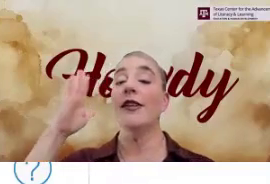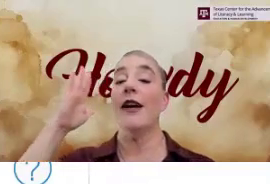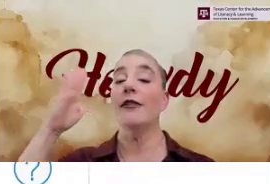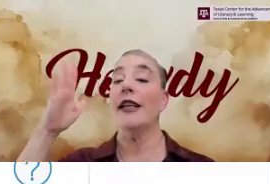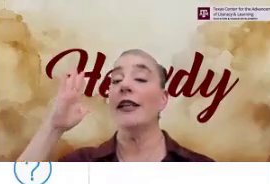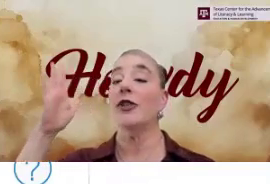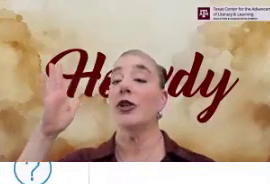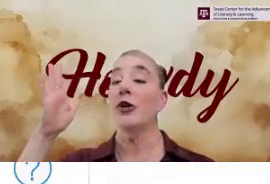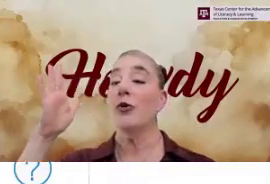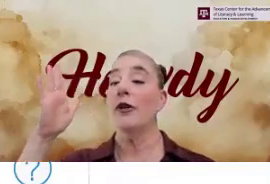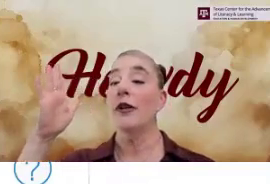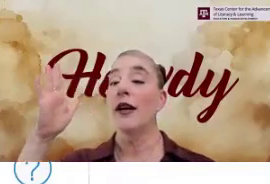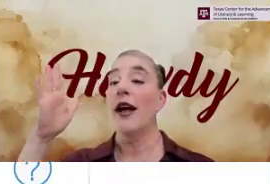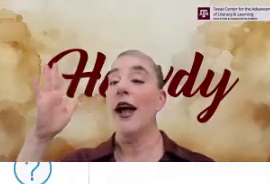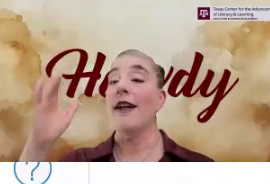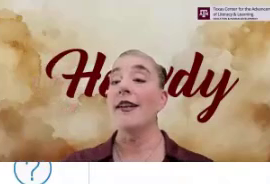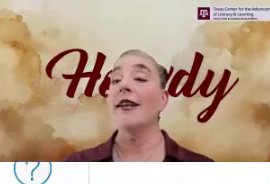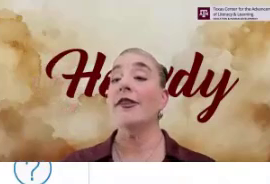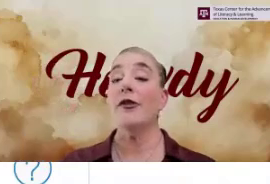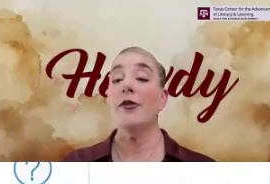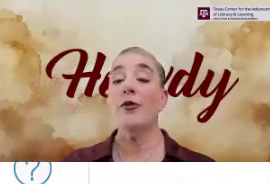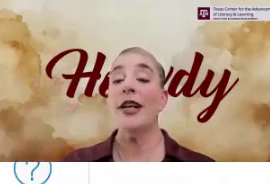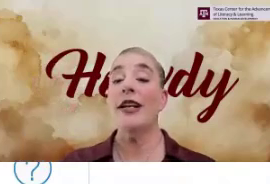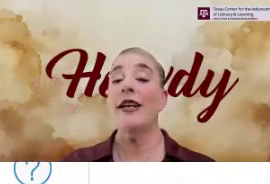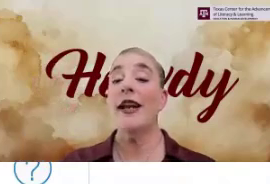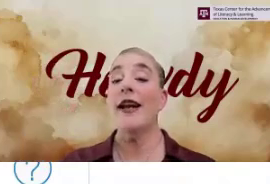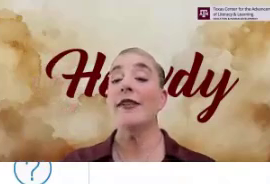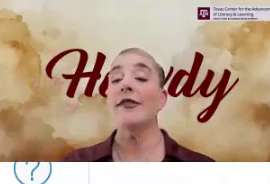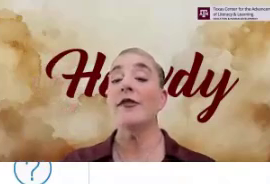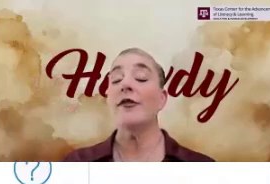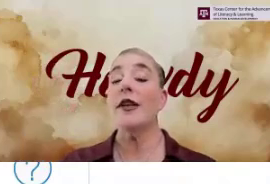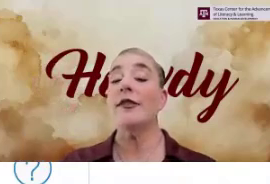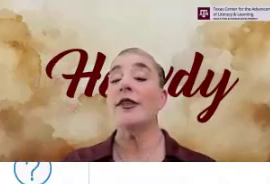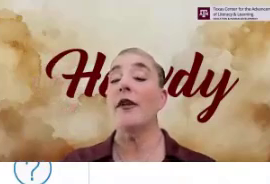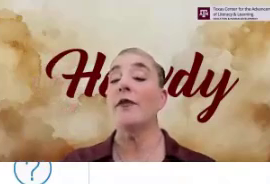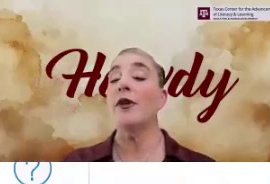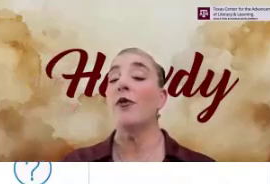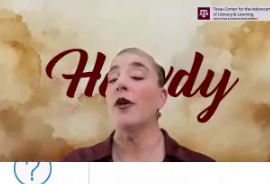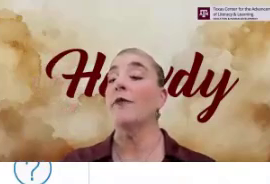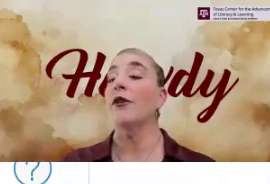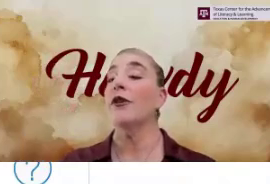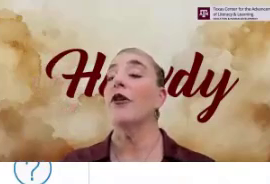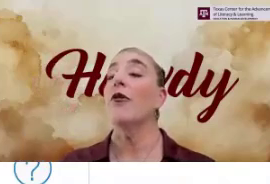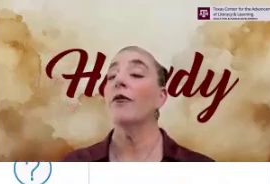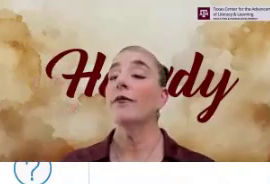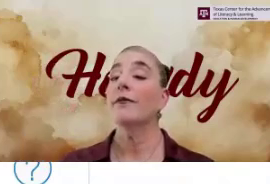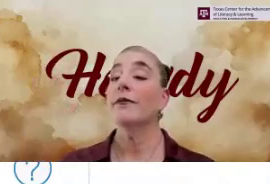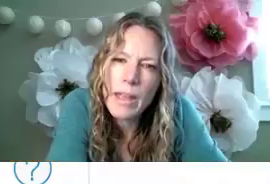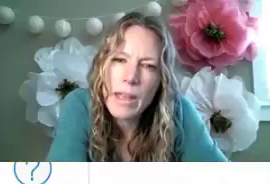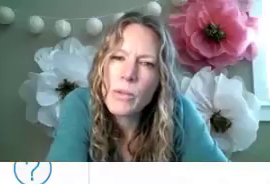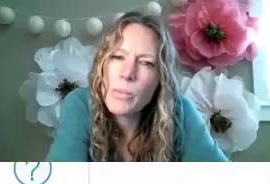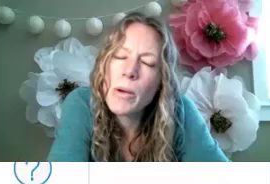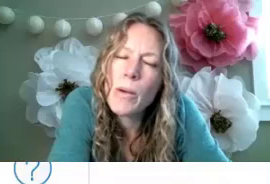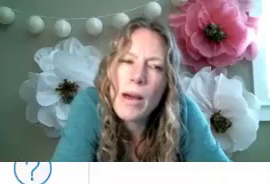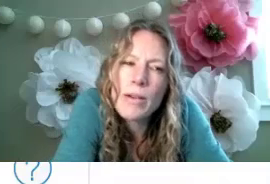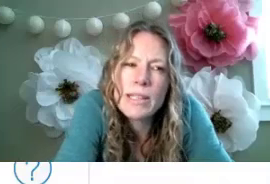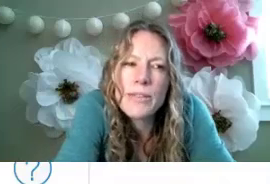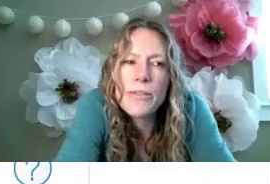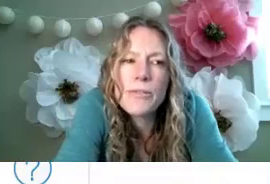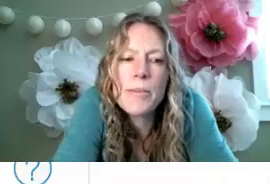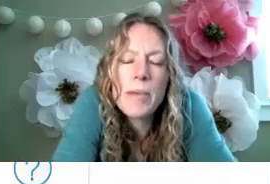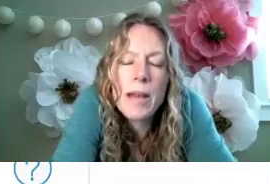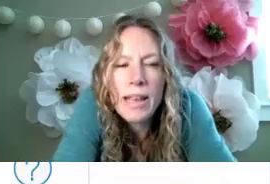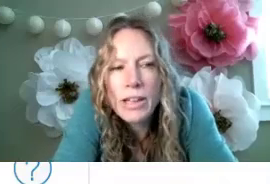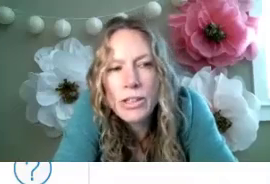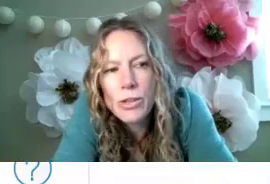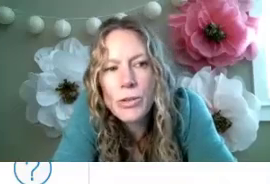reader is going to say a link to, and then it's going to read it and it's telling me where I'm going to go. But how is